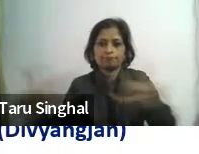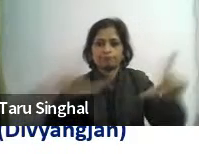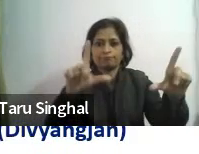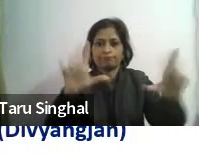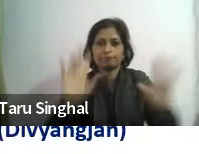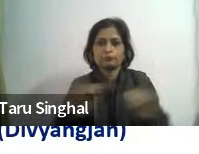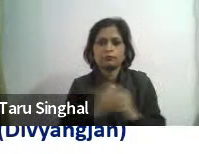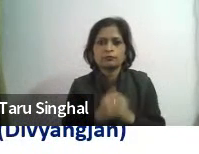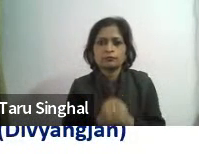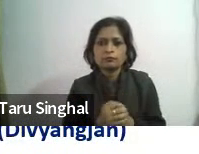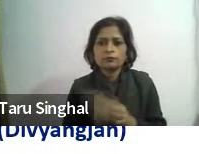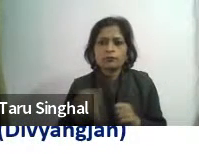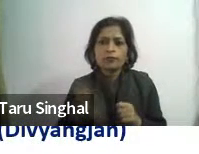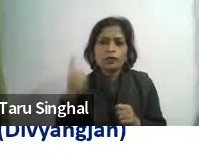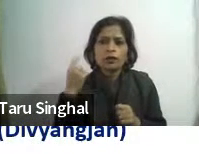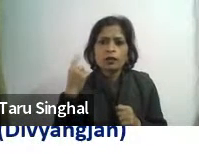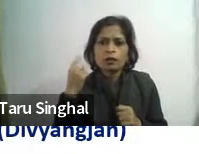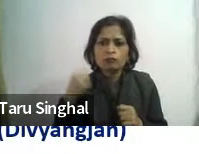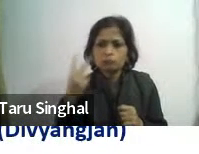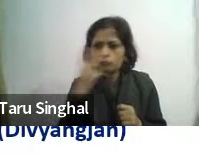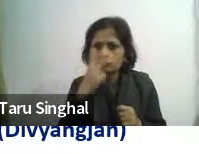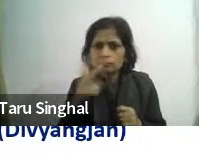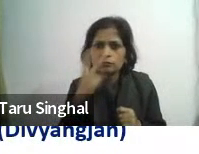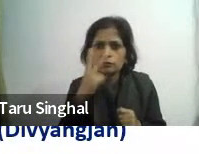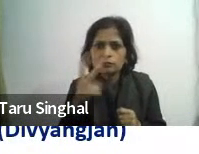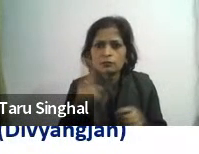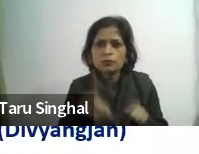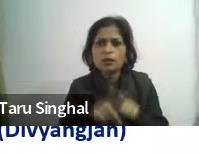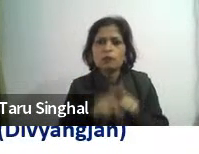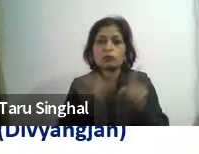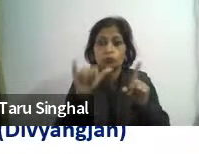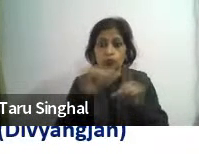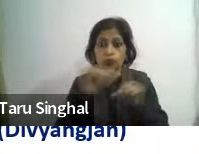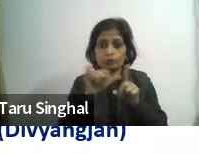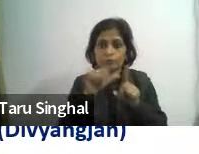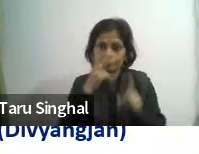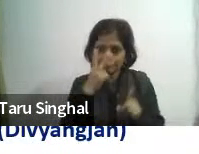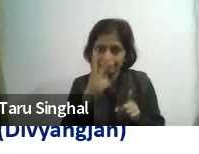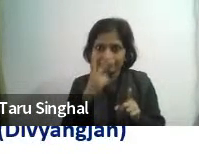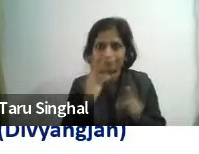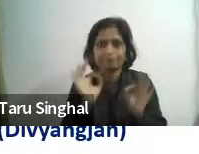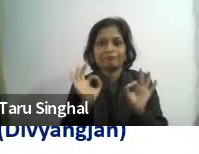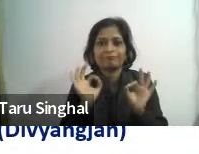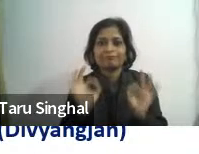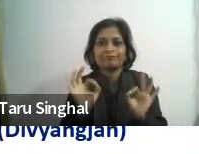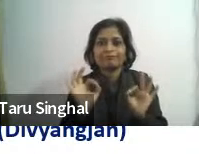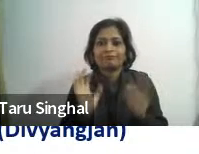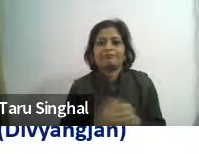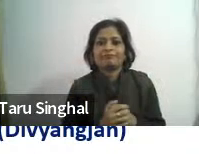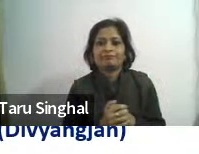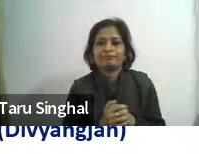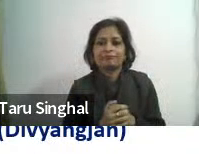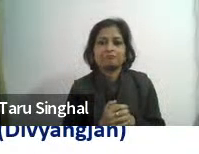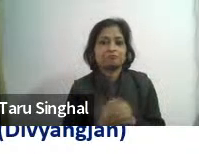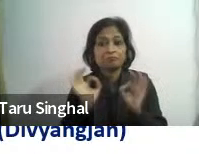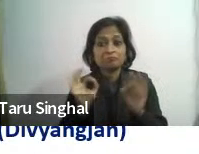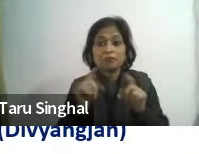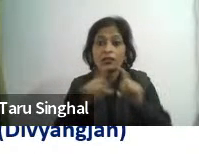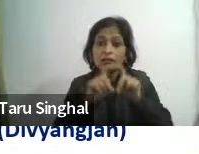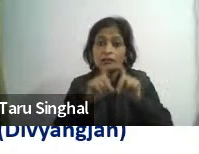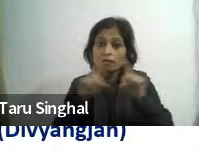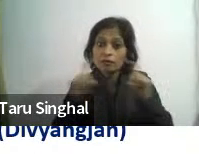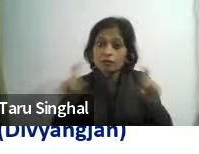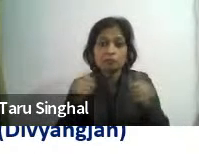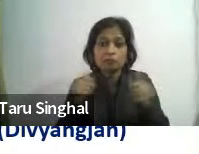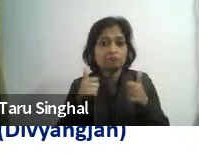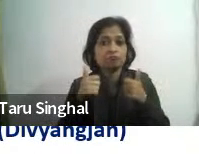yesterday, activated. I was seeing most of the time on YouTube after the Okay. inauguration, Okay. and it was much clearer and very